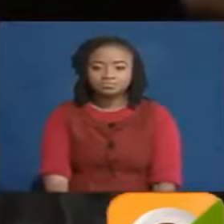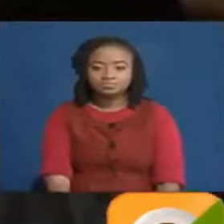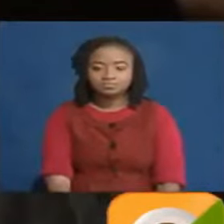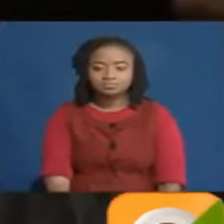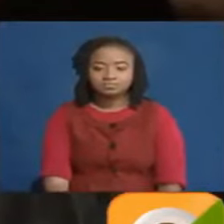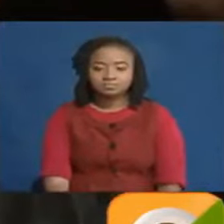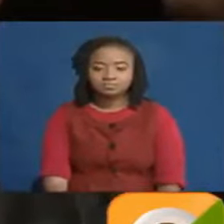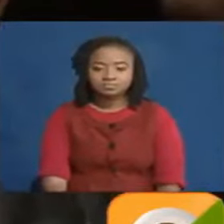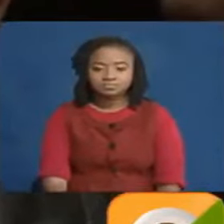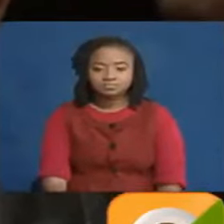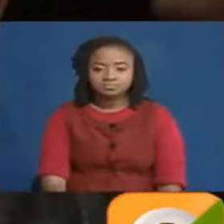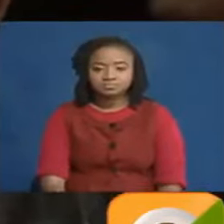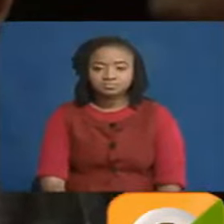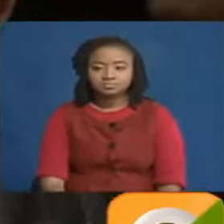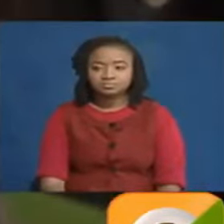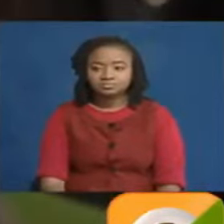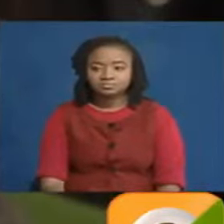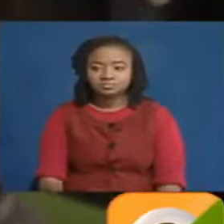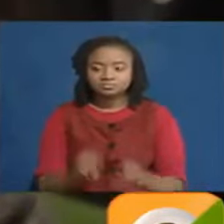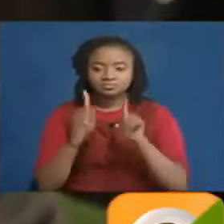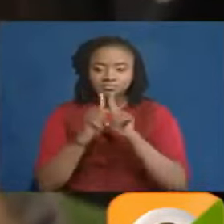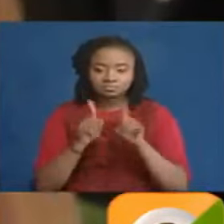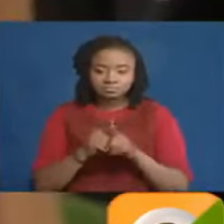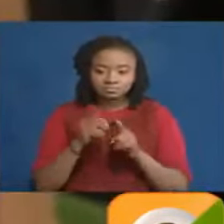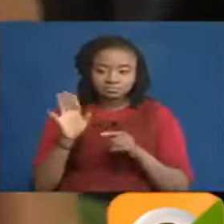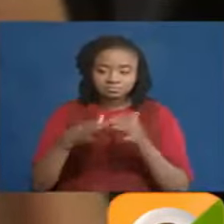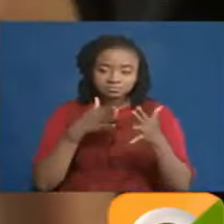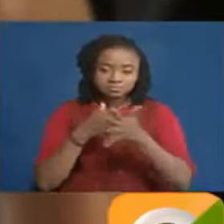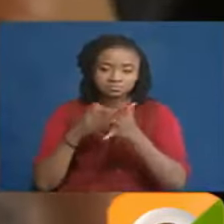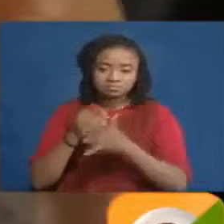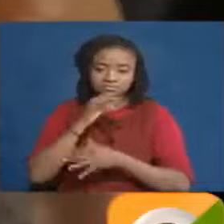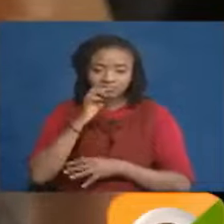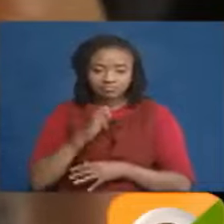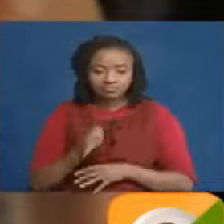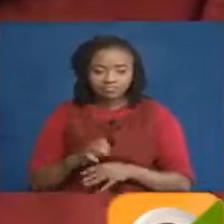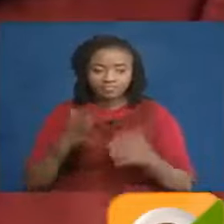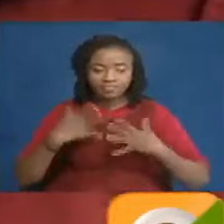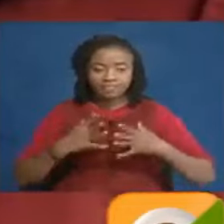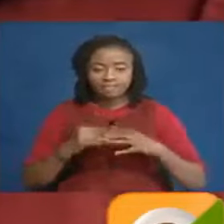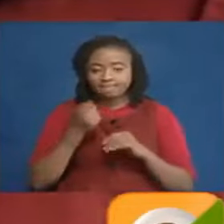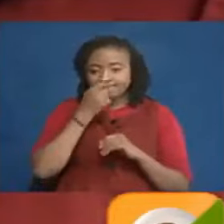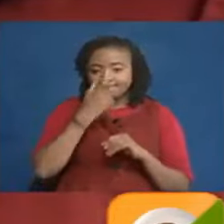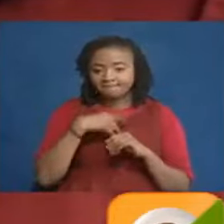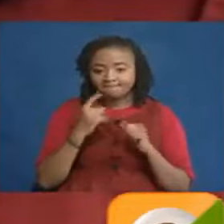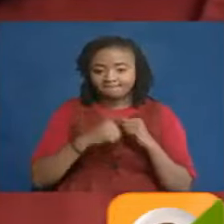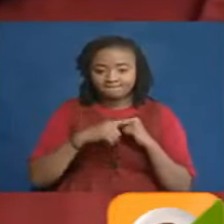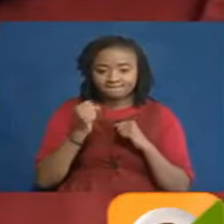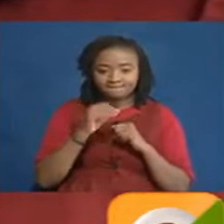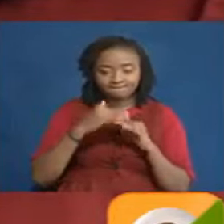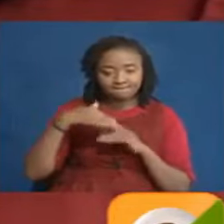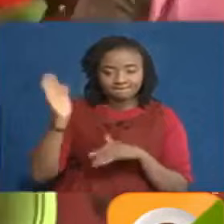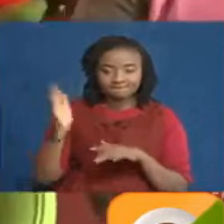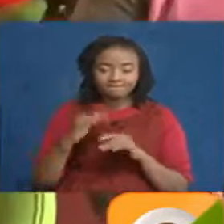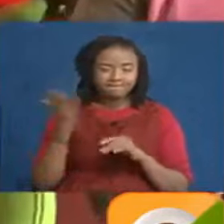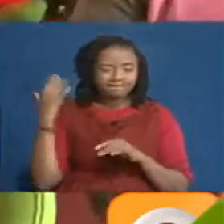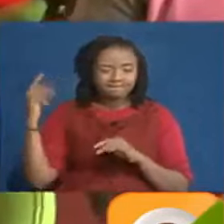Despite the government introducing stipends for the elderly from the age 65 and above way back in